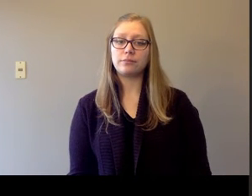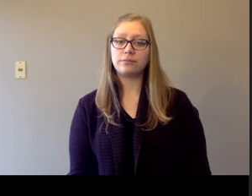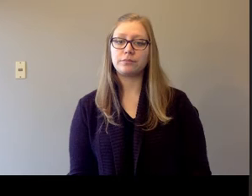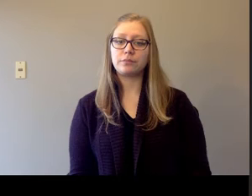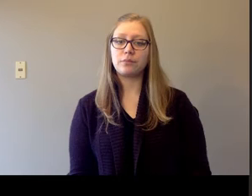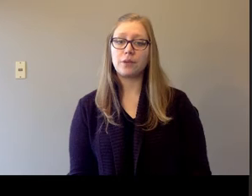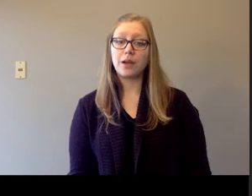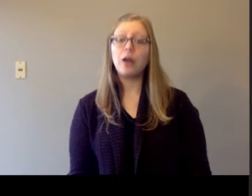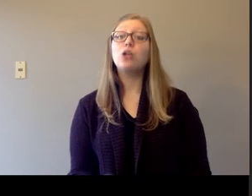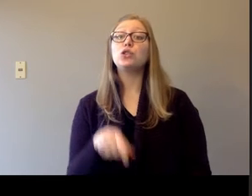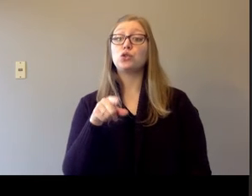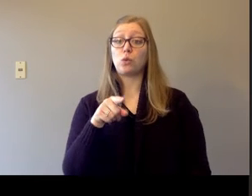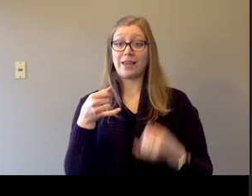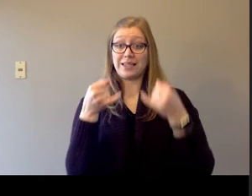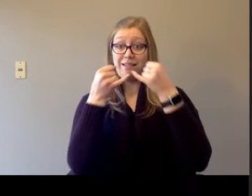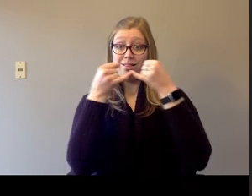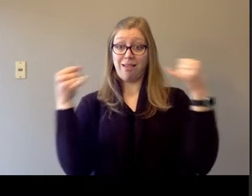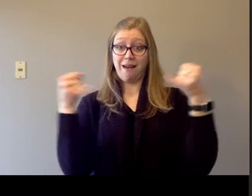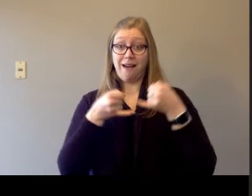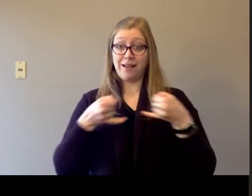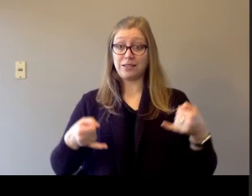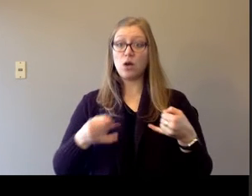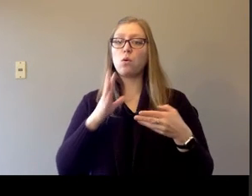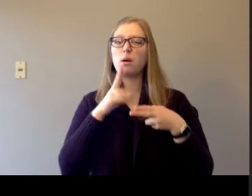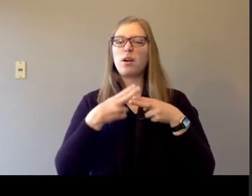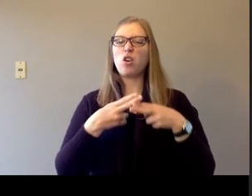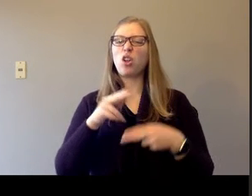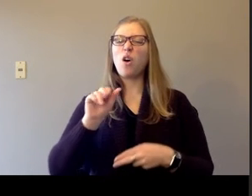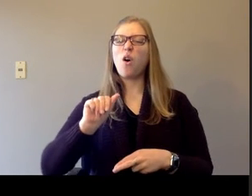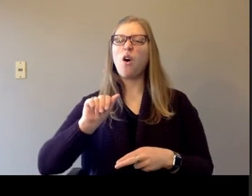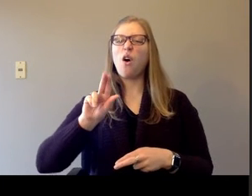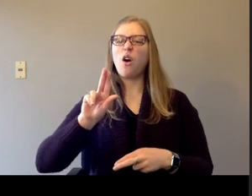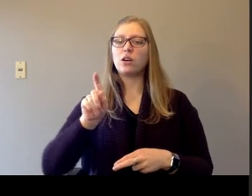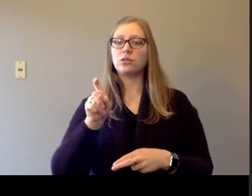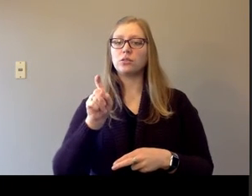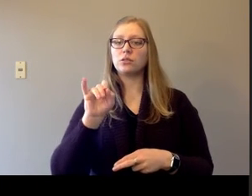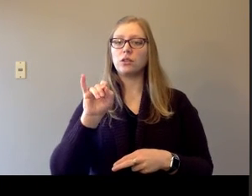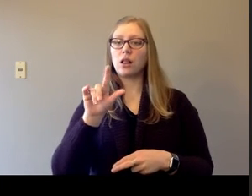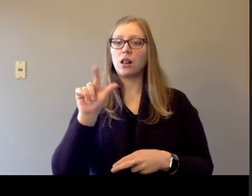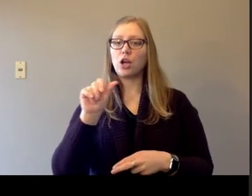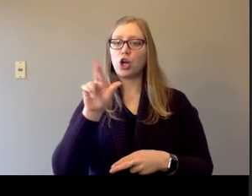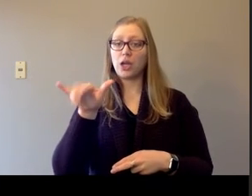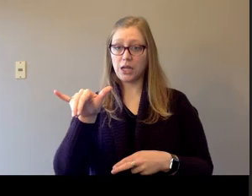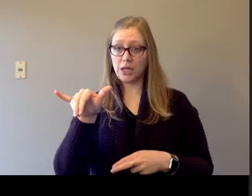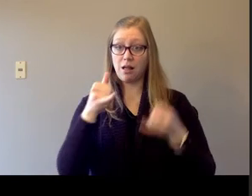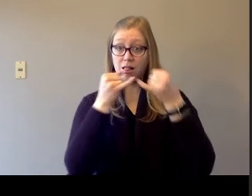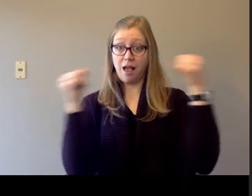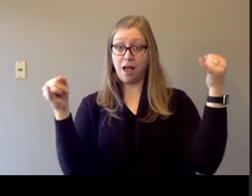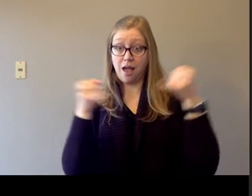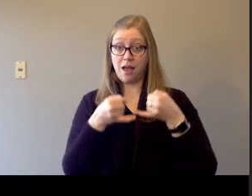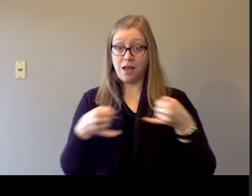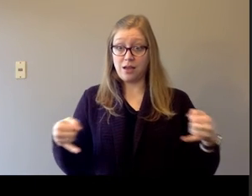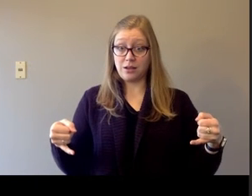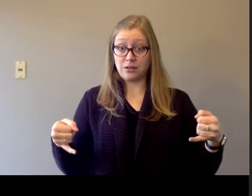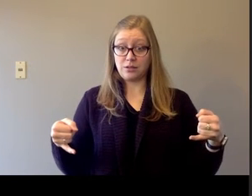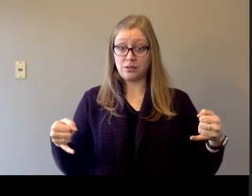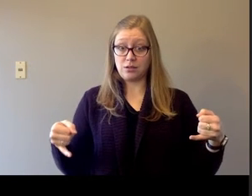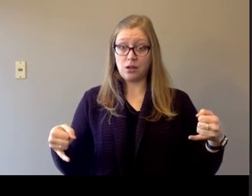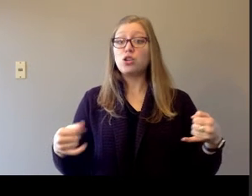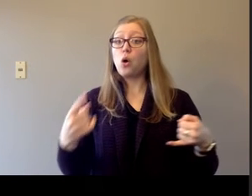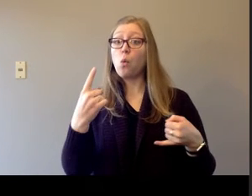And so these lines are going to be auxiliary lines. And I'm gonna add two. One of them is just going to be the side of the triangle,